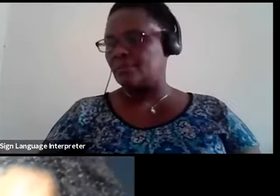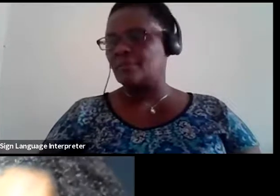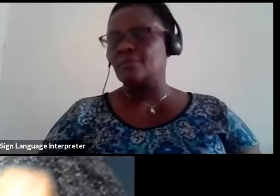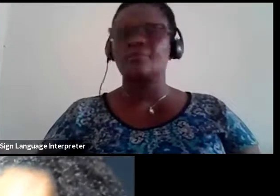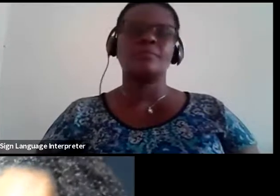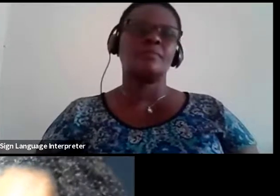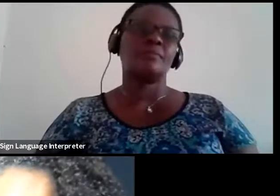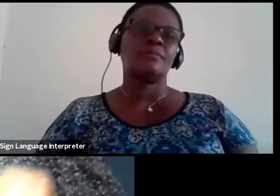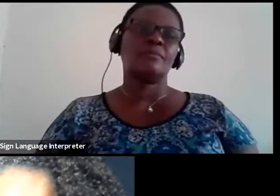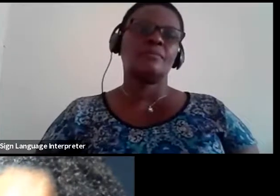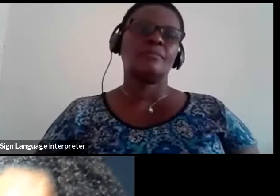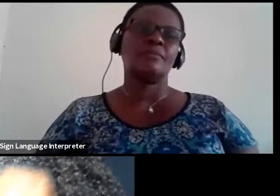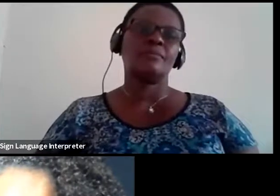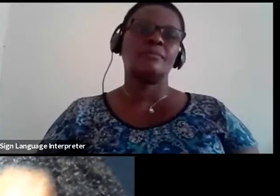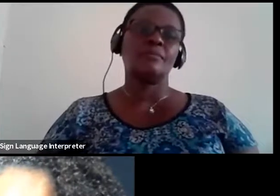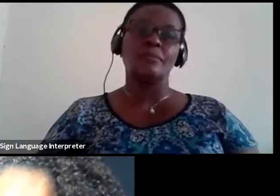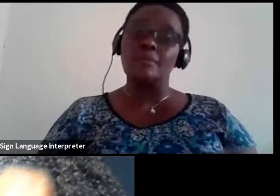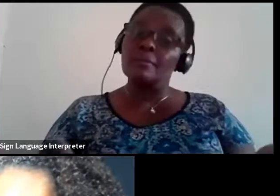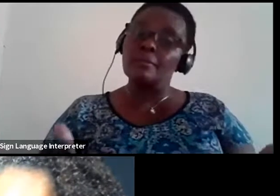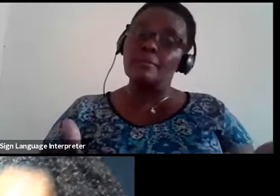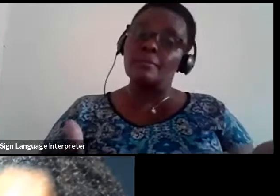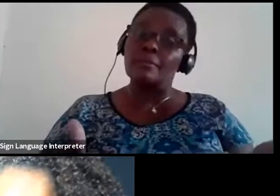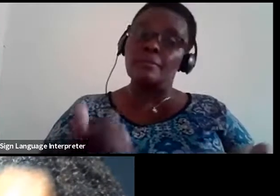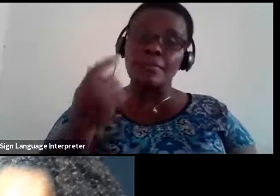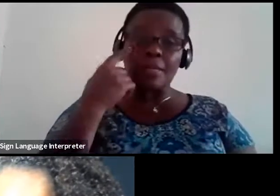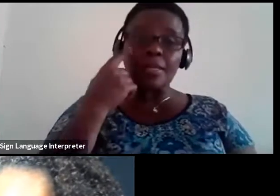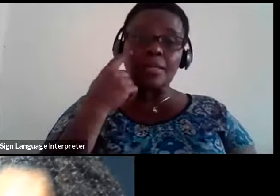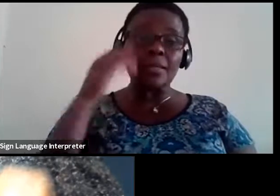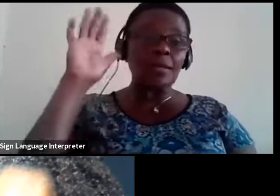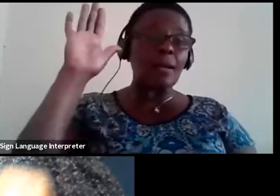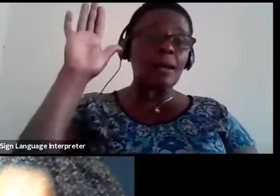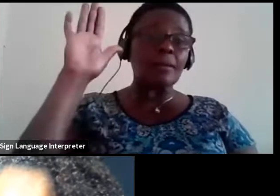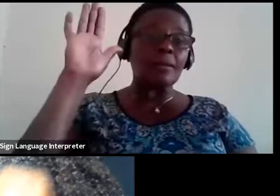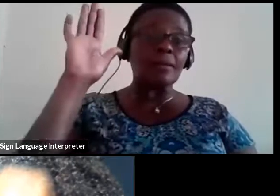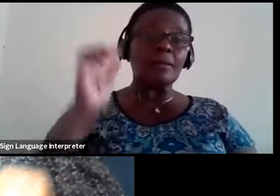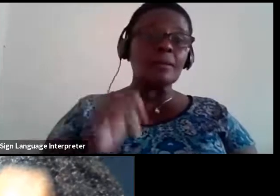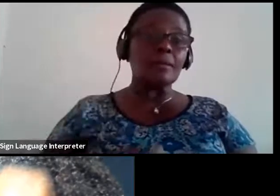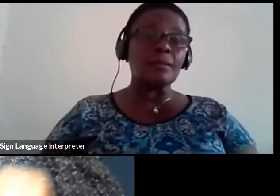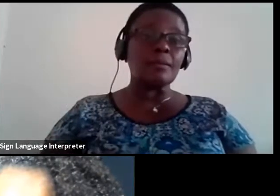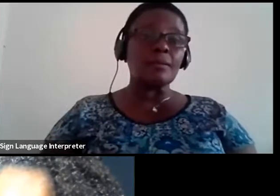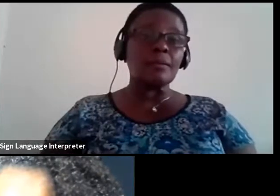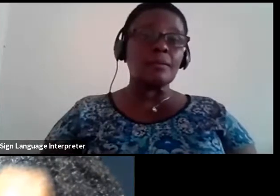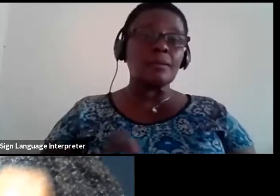You are raising your hand. Are you available to ask your question?